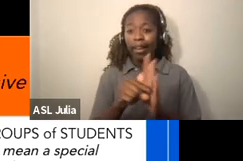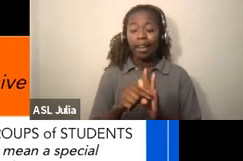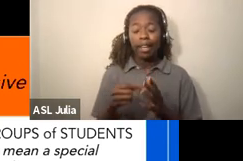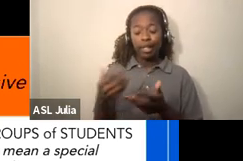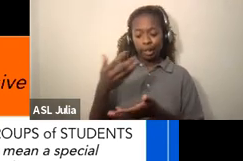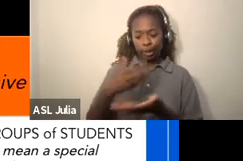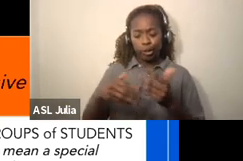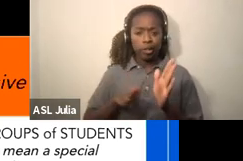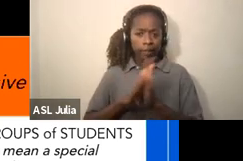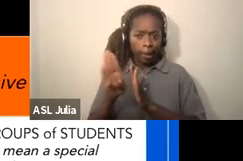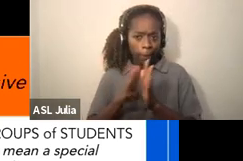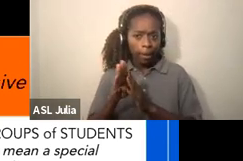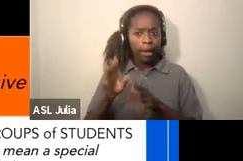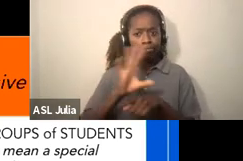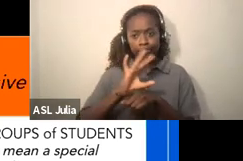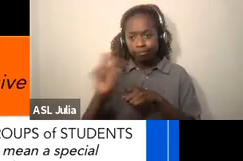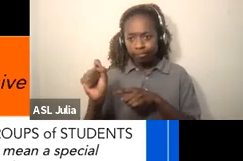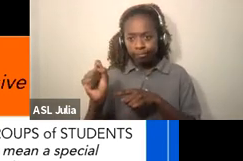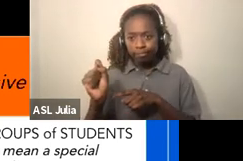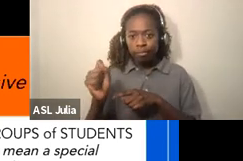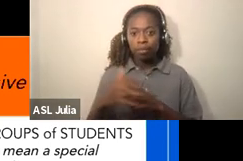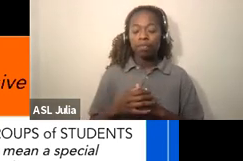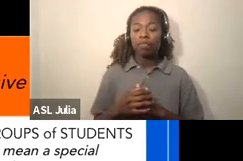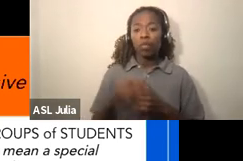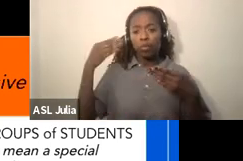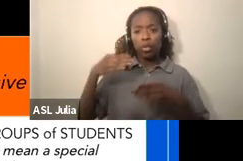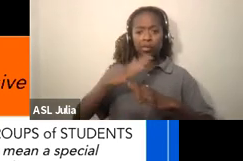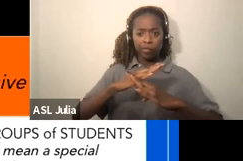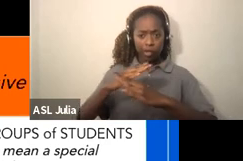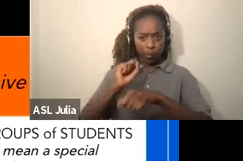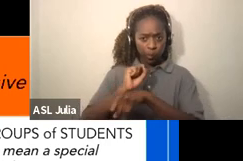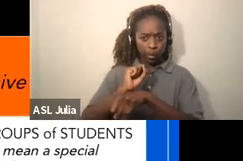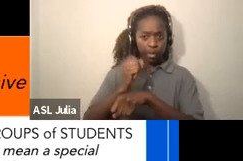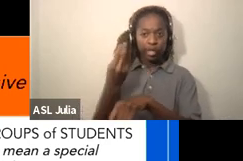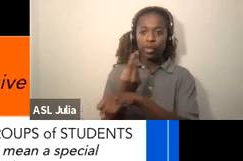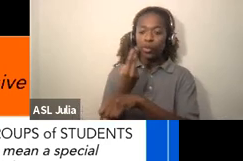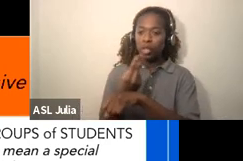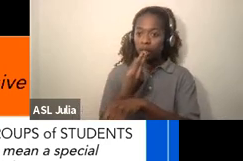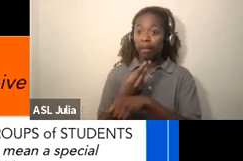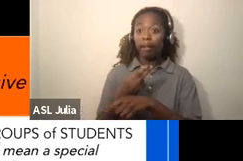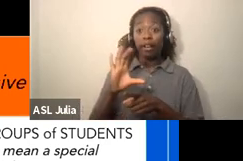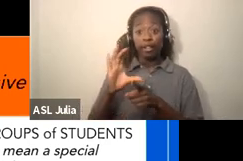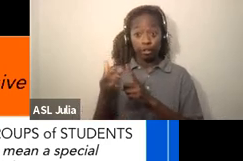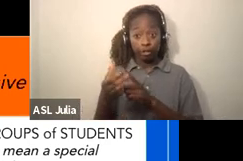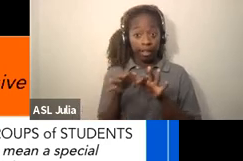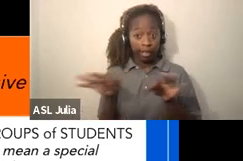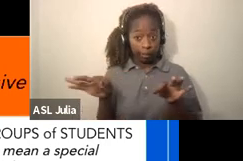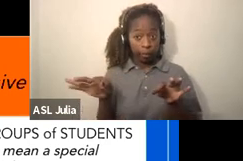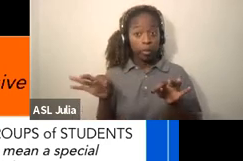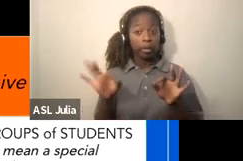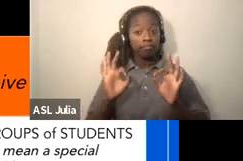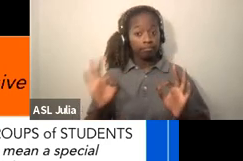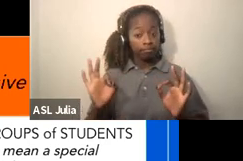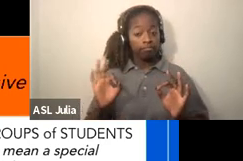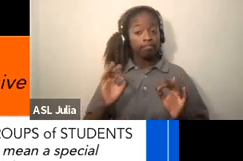class skill building prevention work using culturally and linguistically sustaining practices